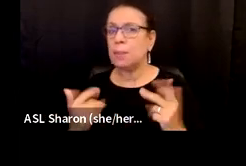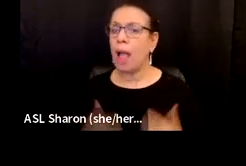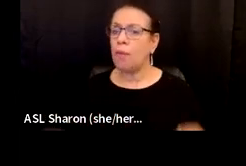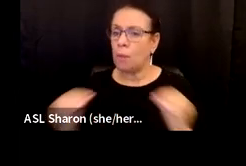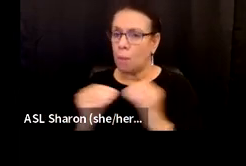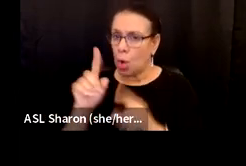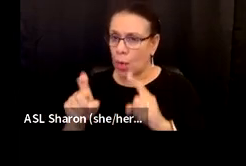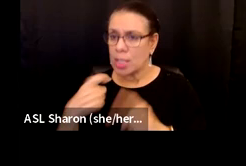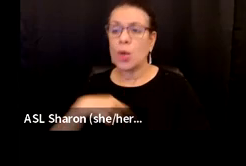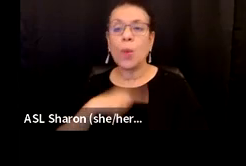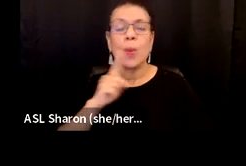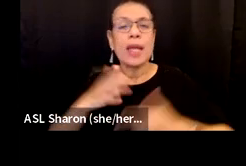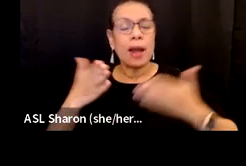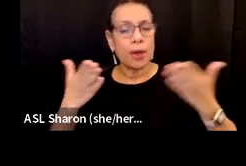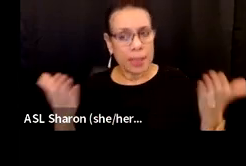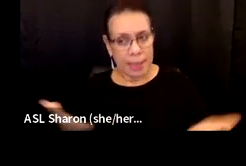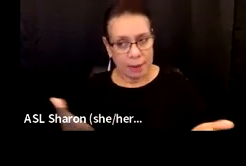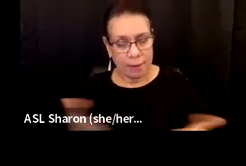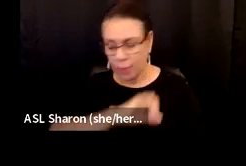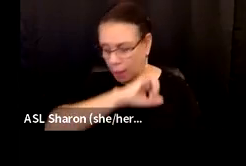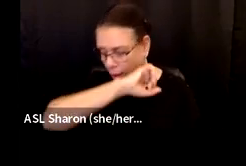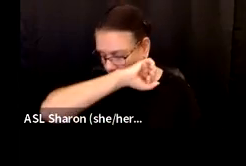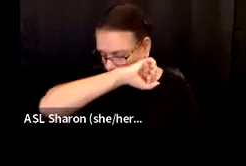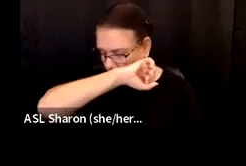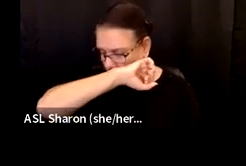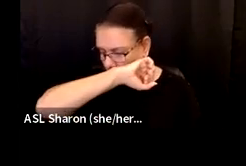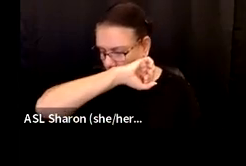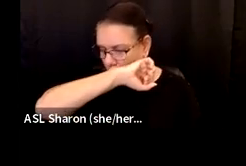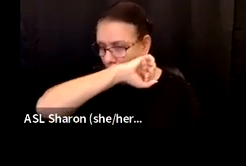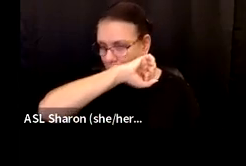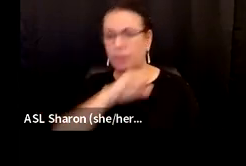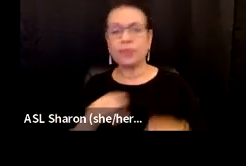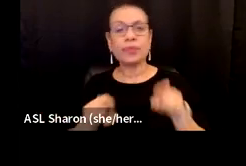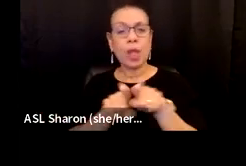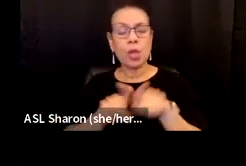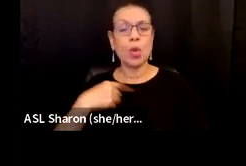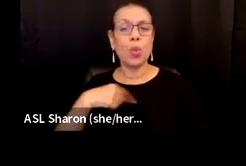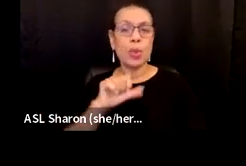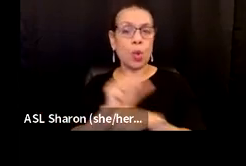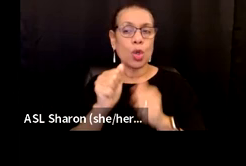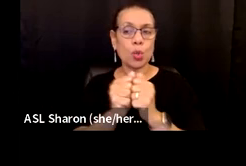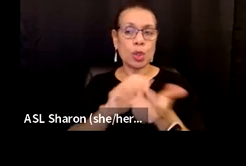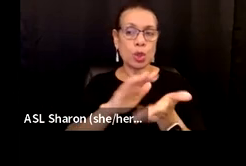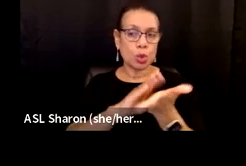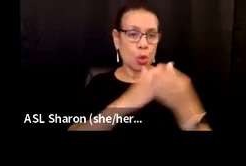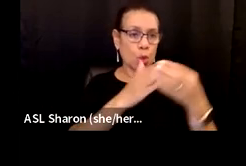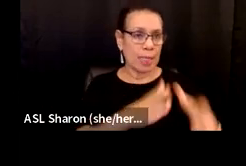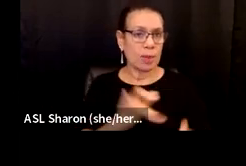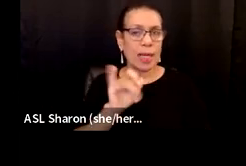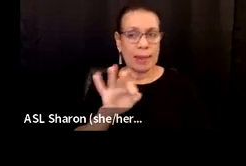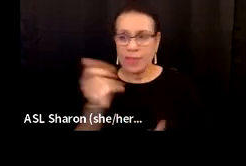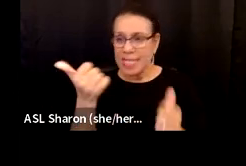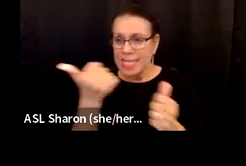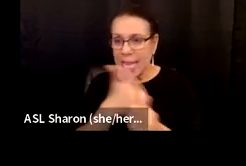we are available to answer those questions we're also working with our school leaders to communicate any specific updates to their